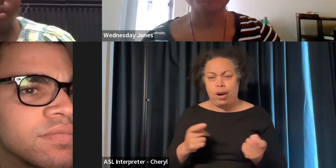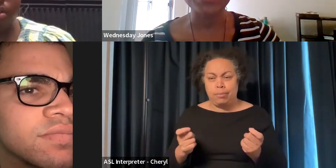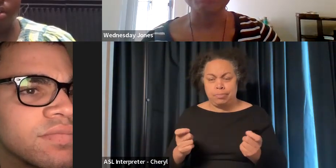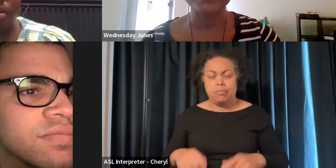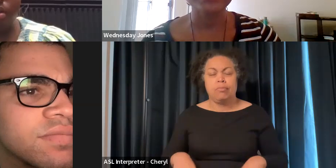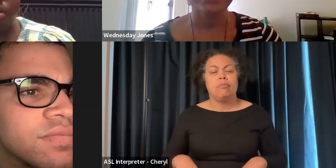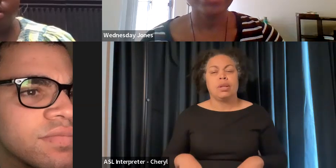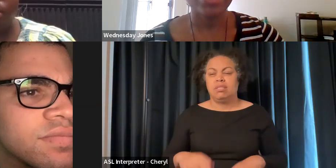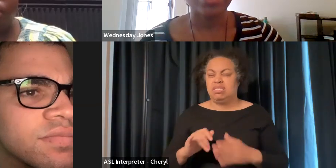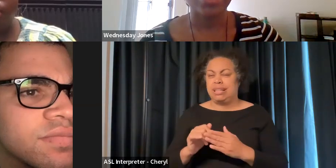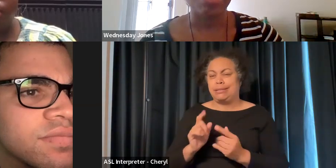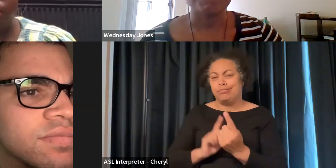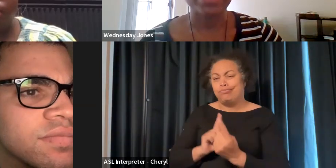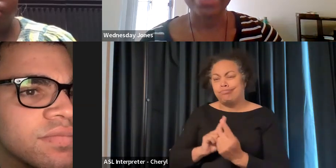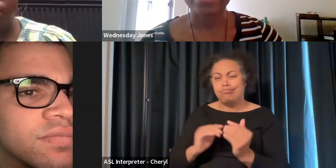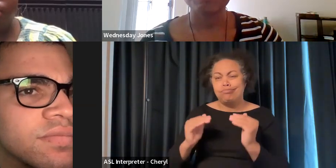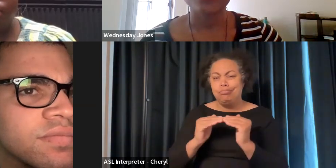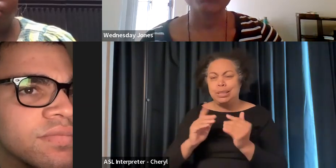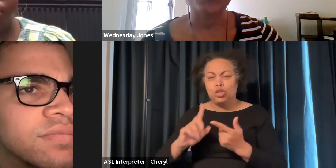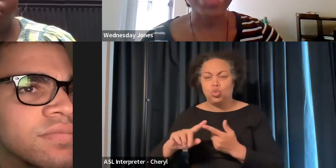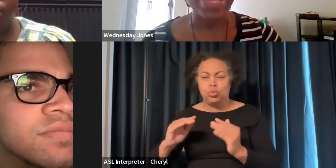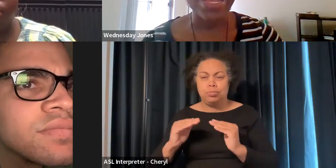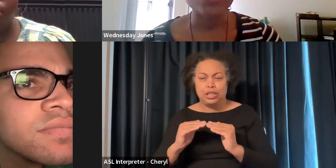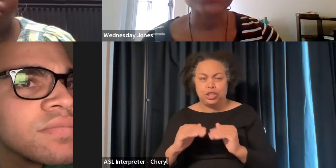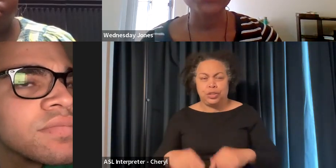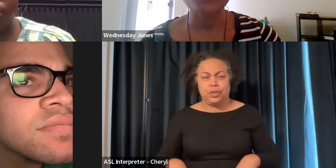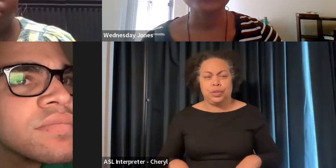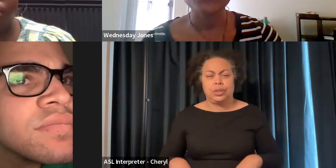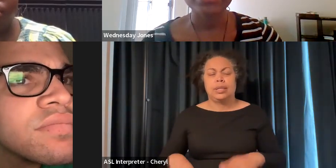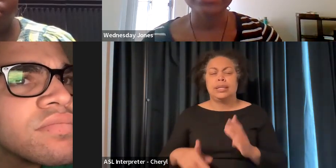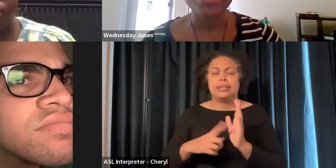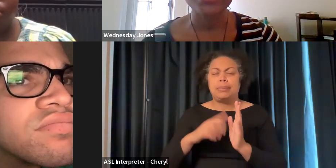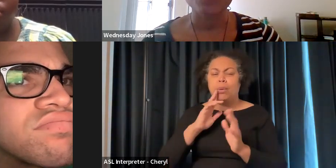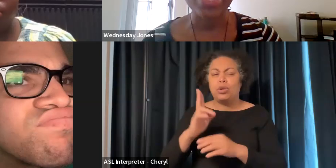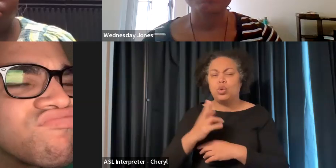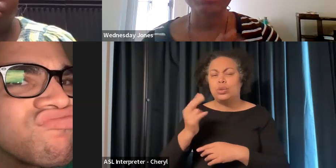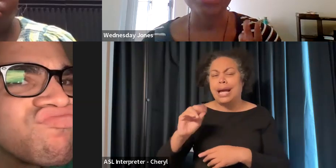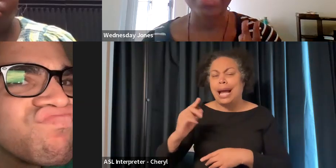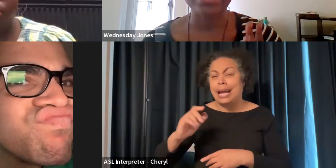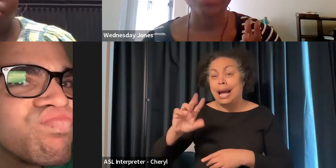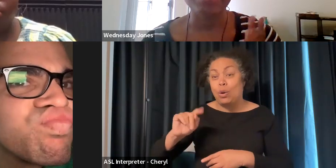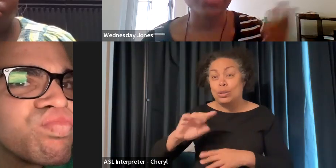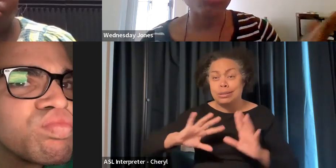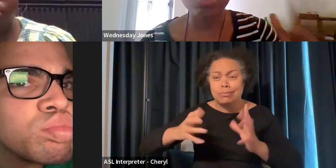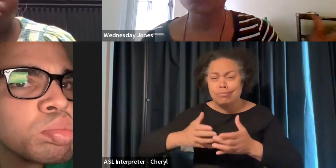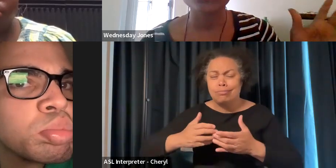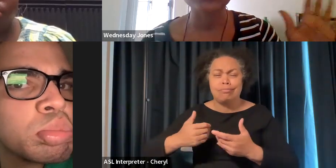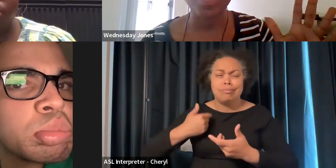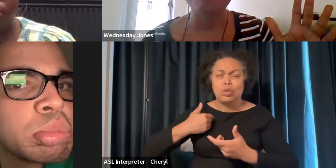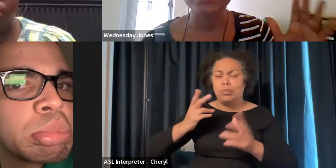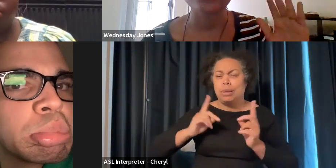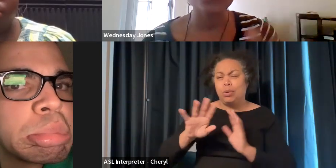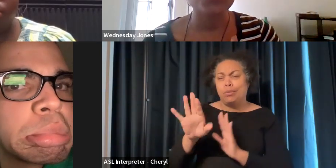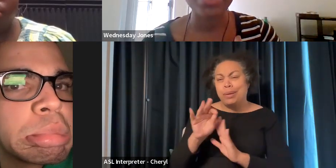very, peer-to-peer. And that can be through doing hangouts. So when you get together and we have something that you've